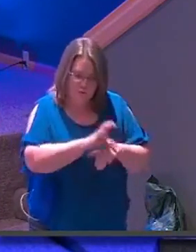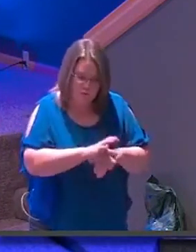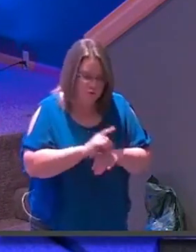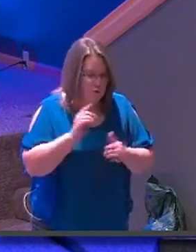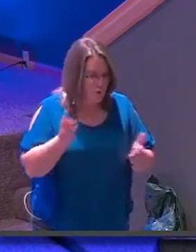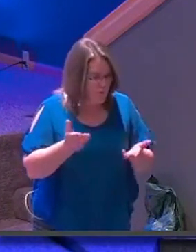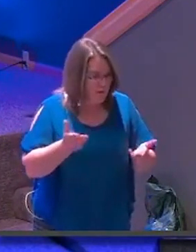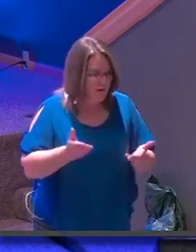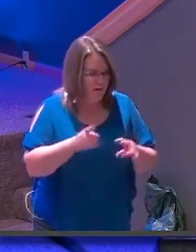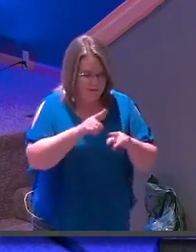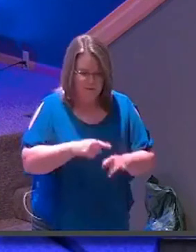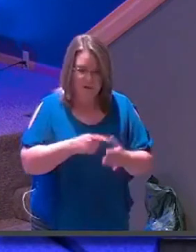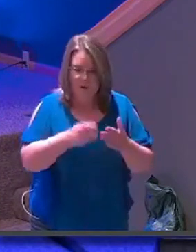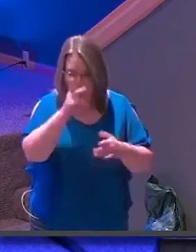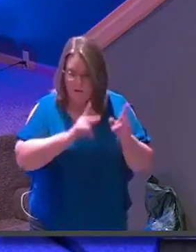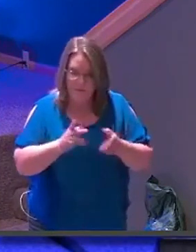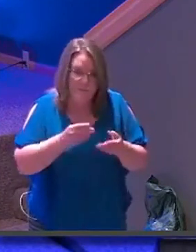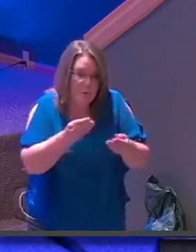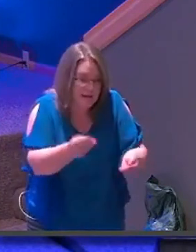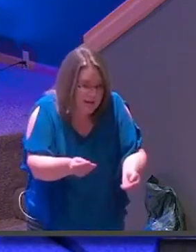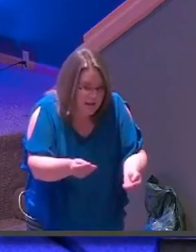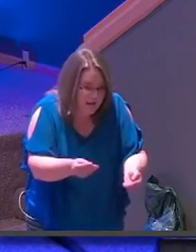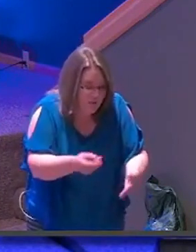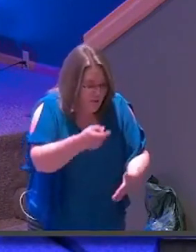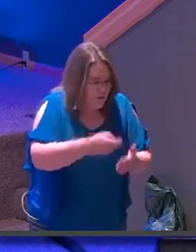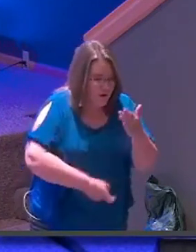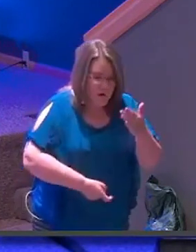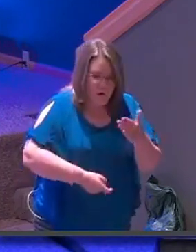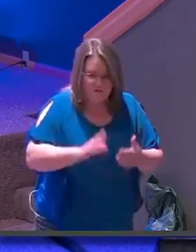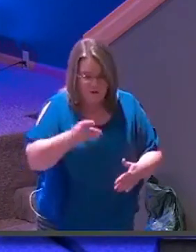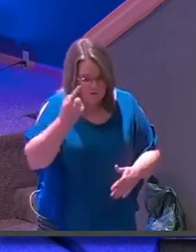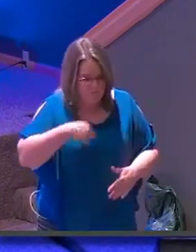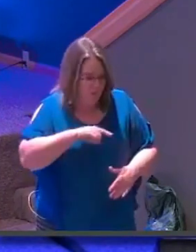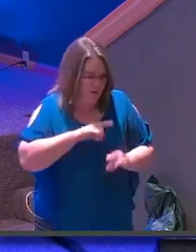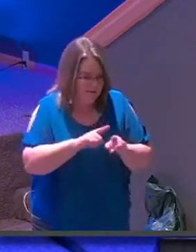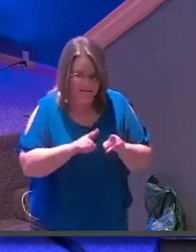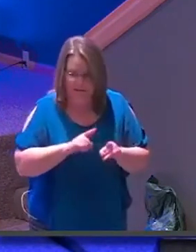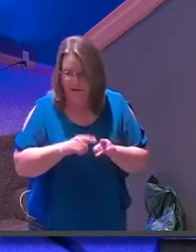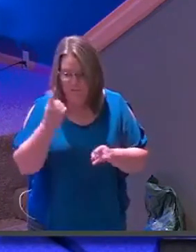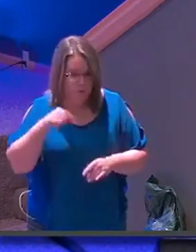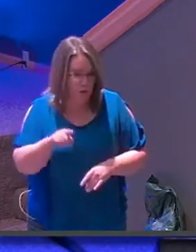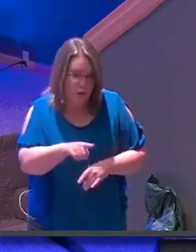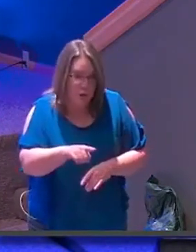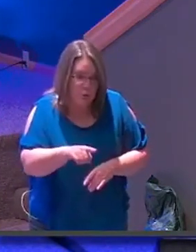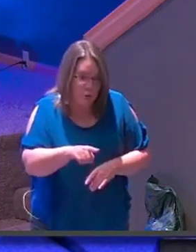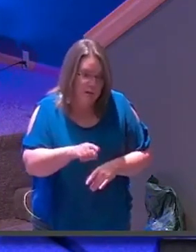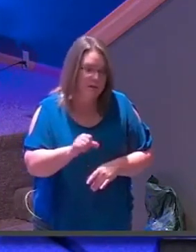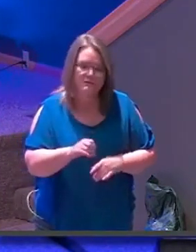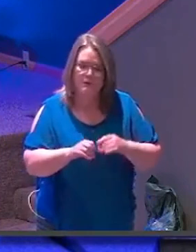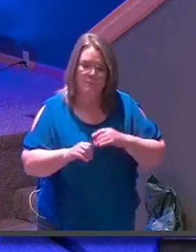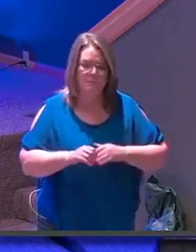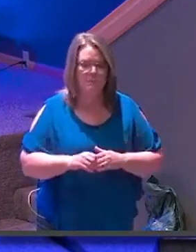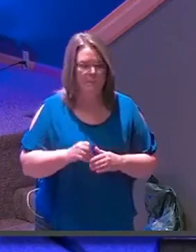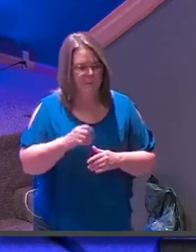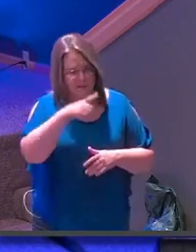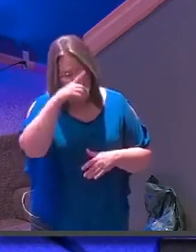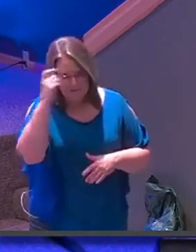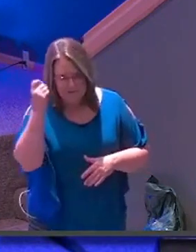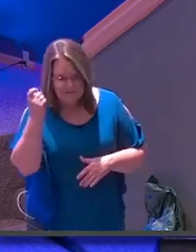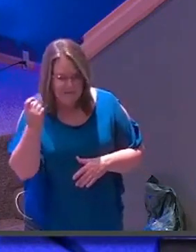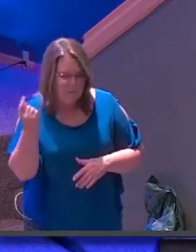people give. And so costs are up for us just like they are for you. Summer is always a little bit of a